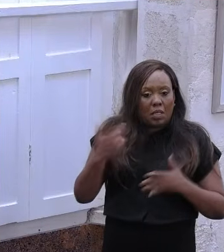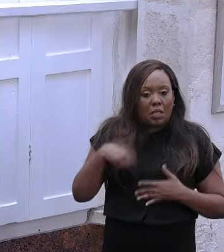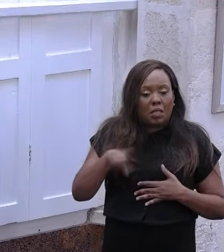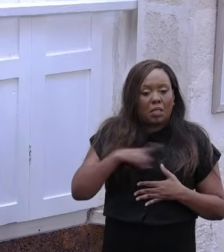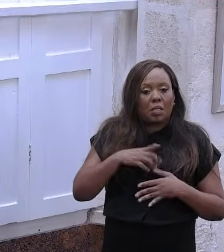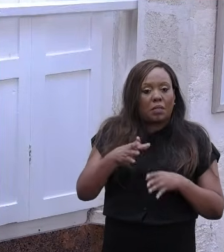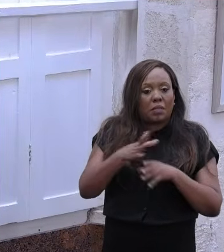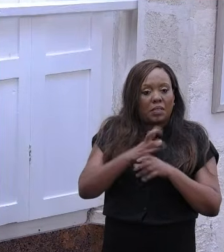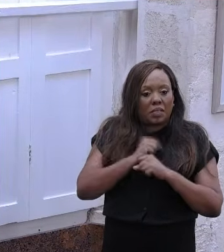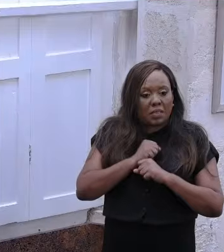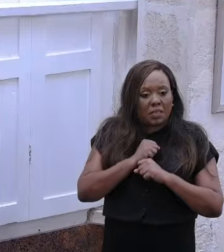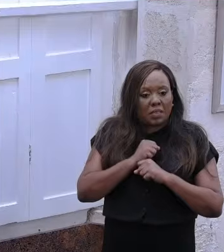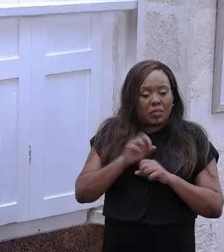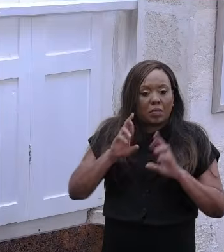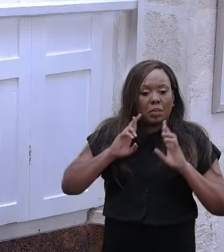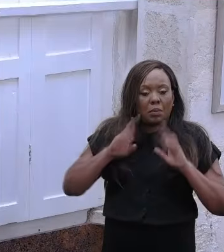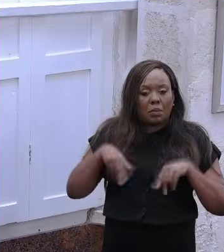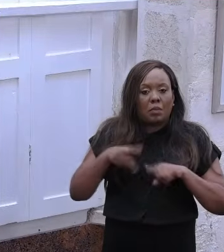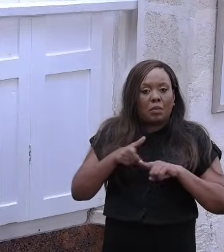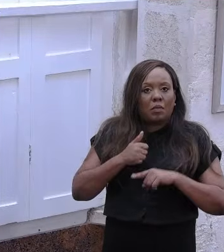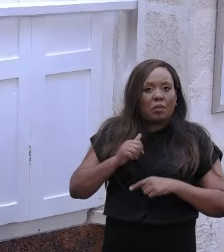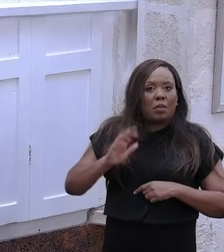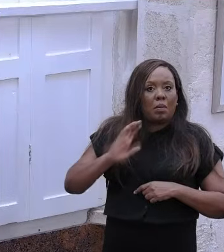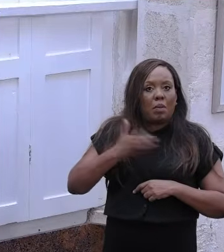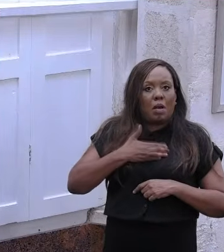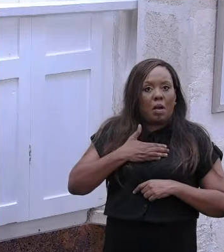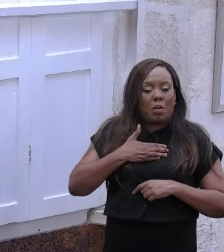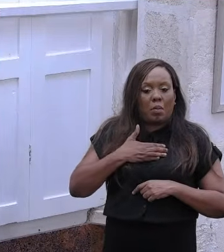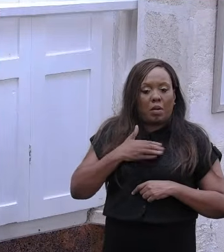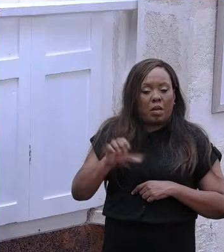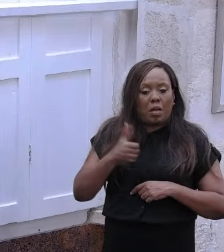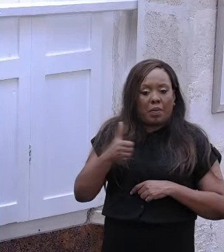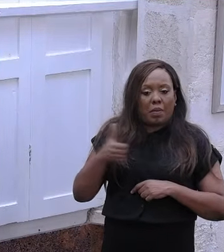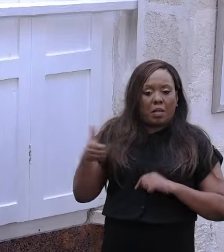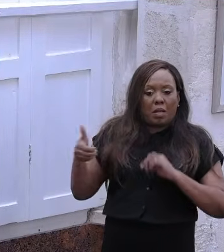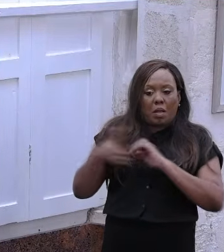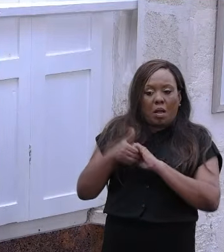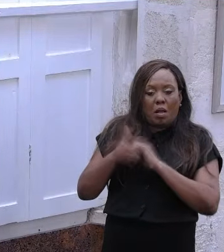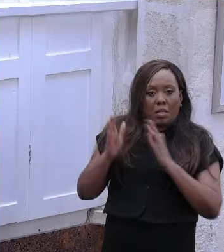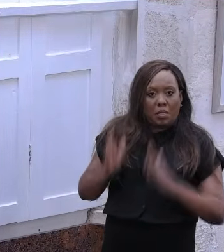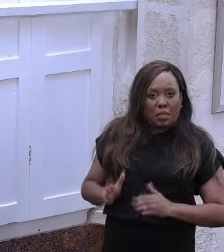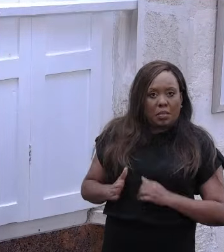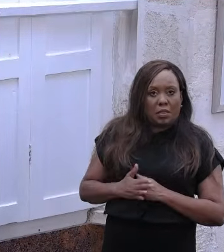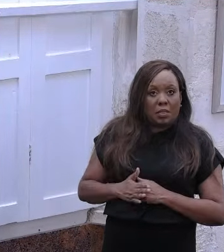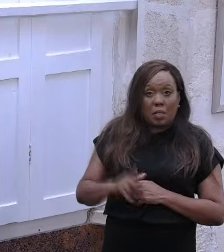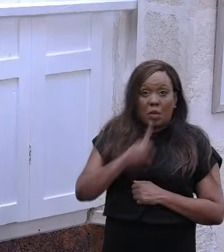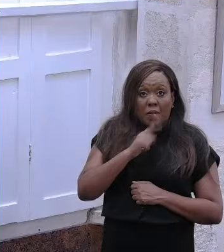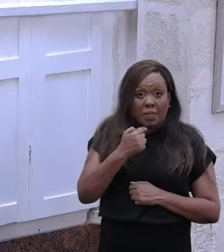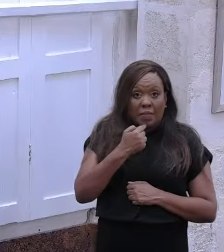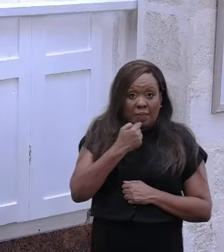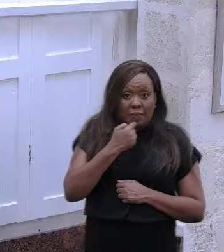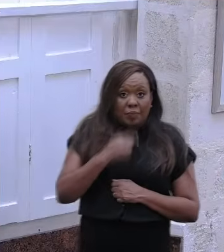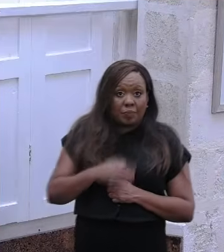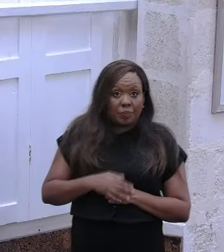matter with all degree of seriousness, yes? Because this has